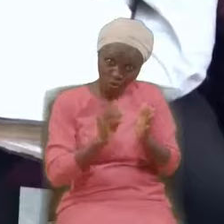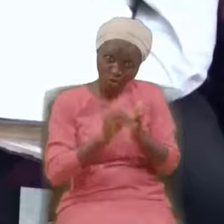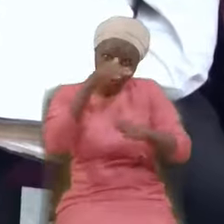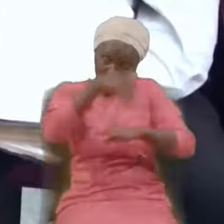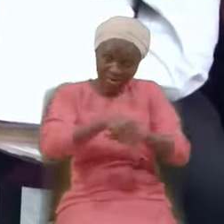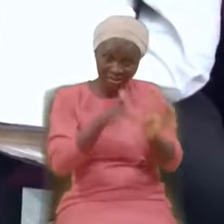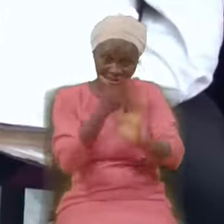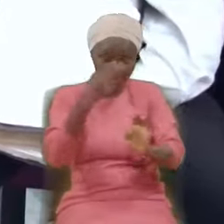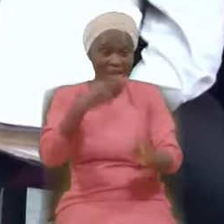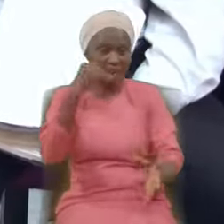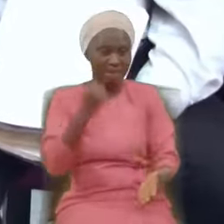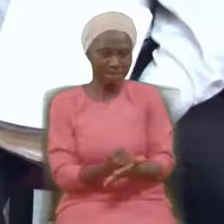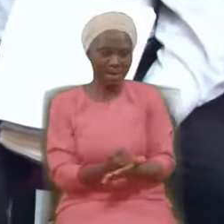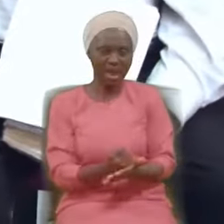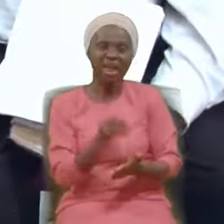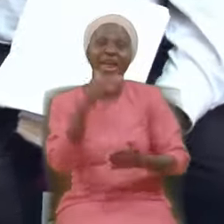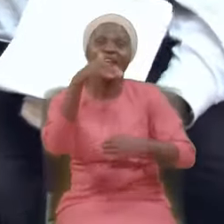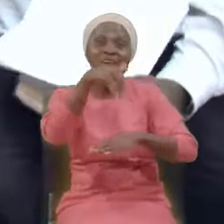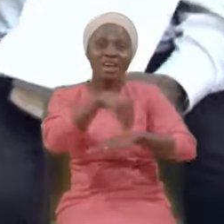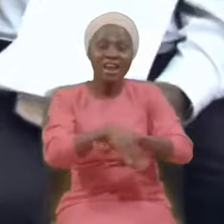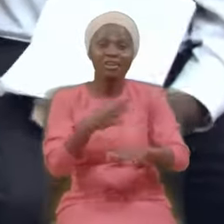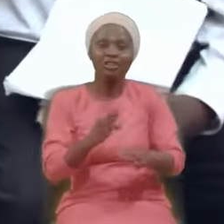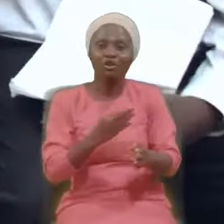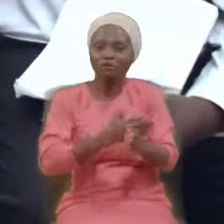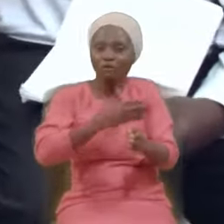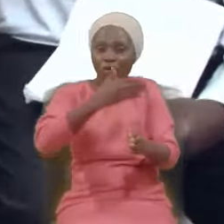A night of total recovery.